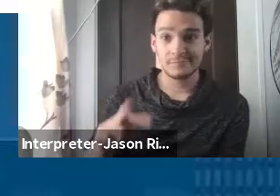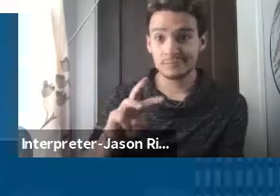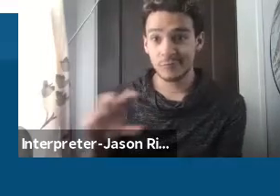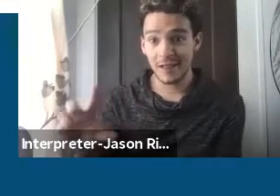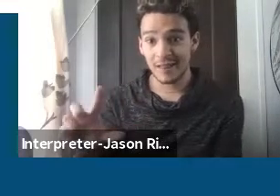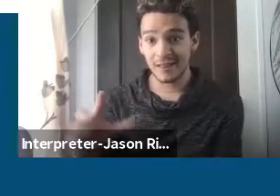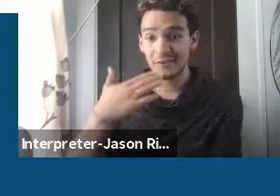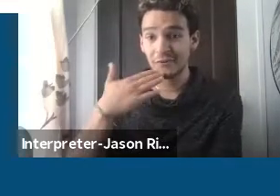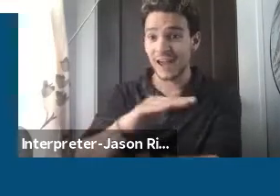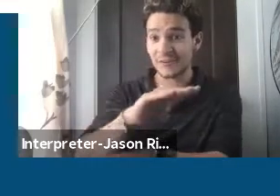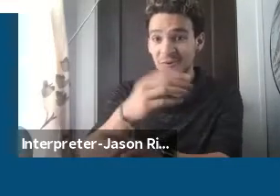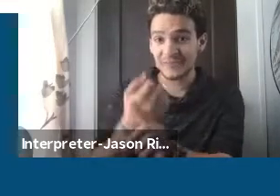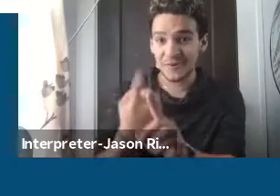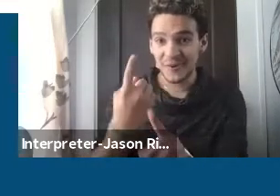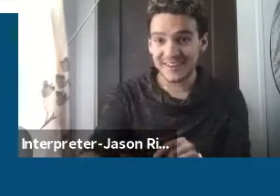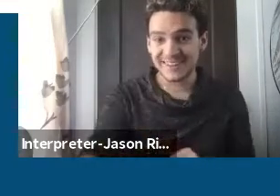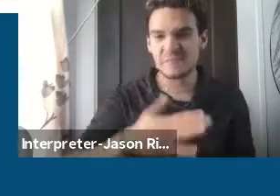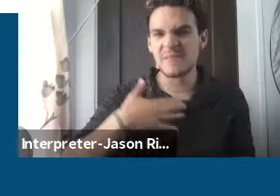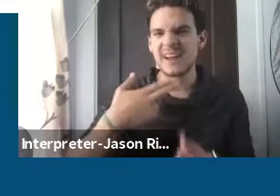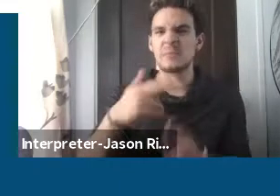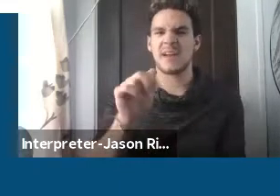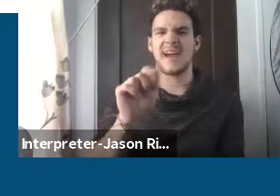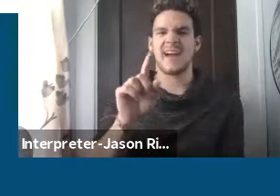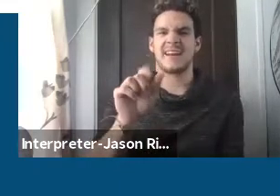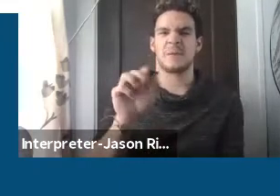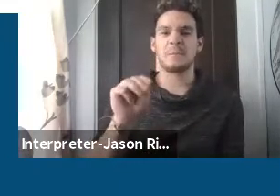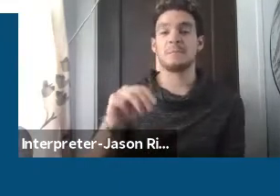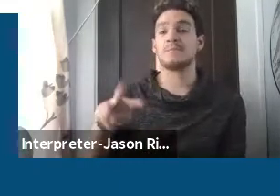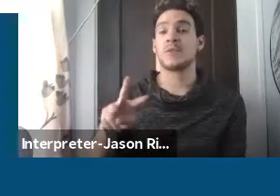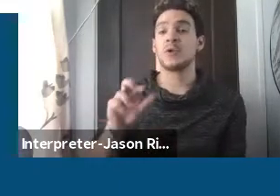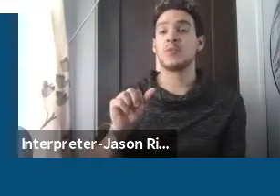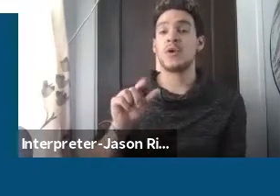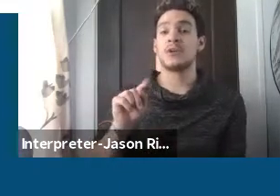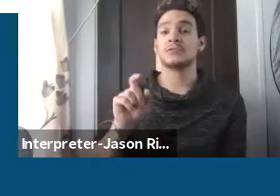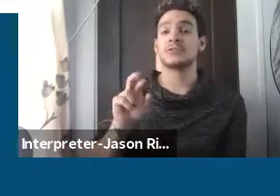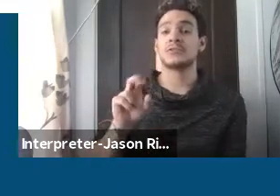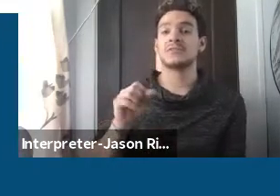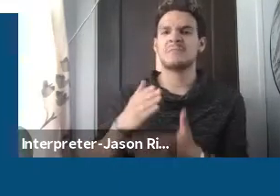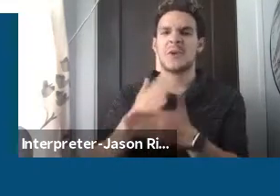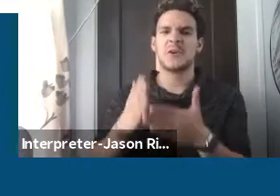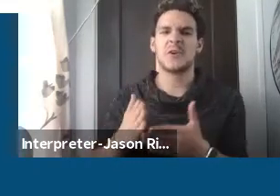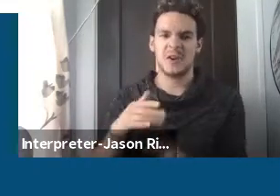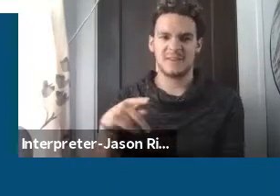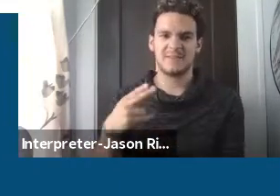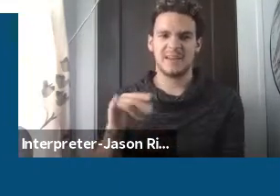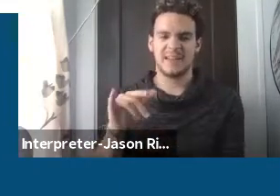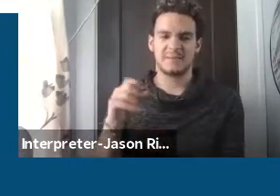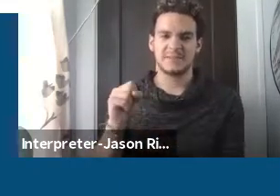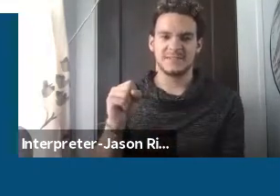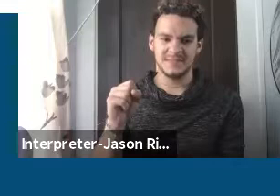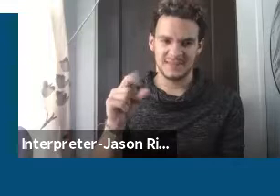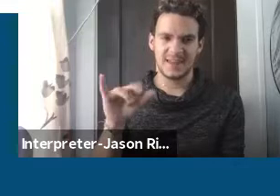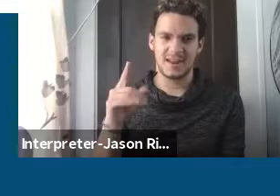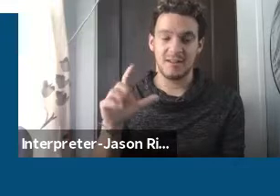Good afternoon, everyone. My name is Adam Walters, and I'm a partner at Phillips Lytle, and I serve as chair